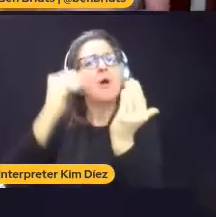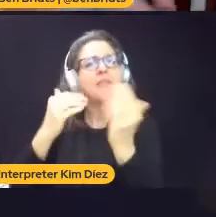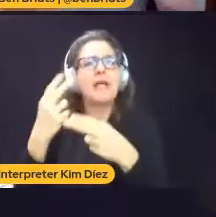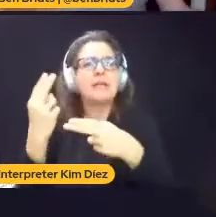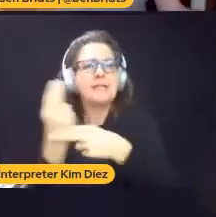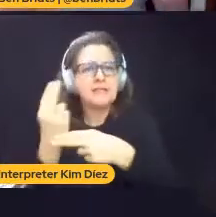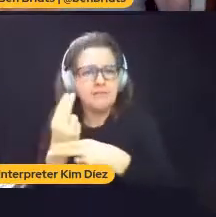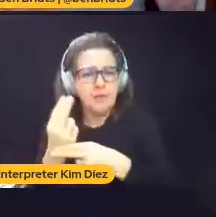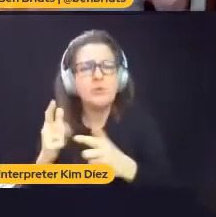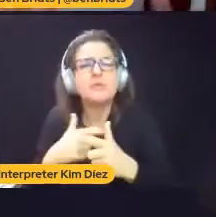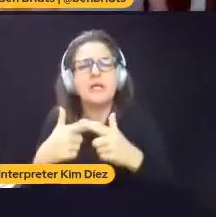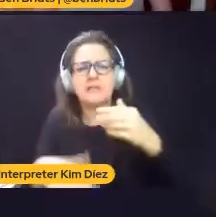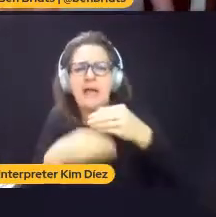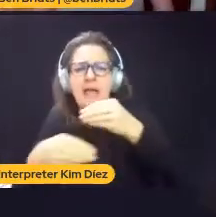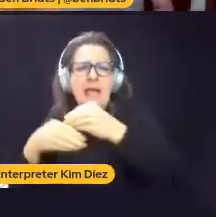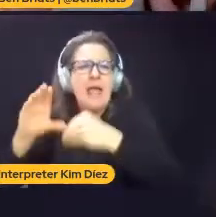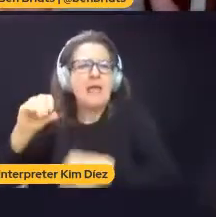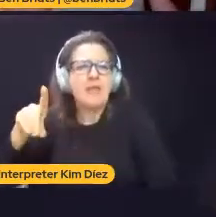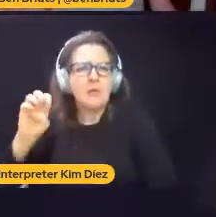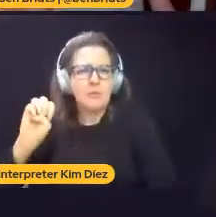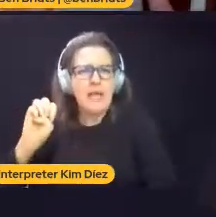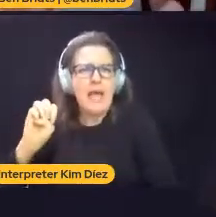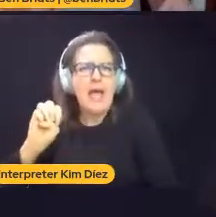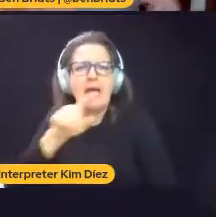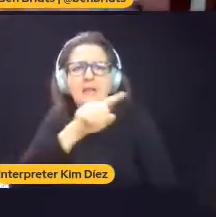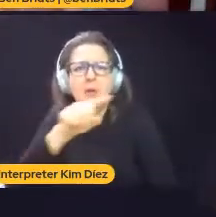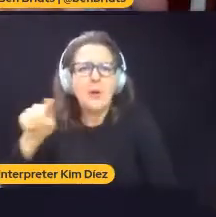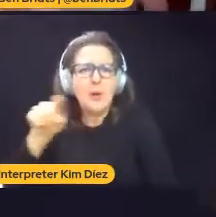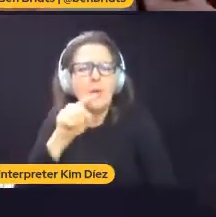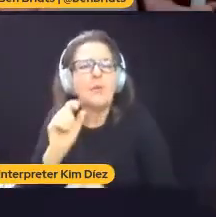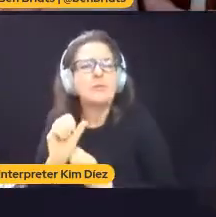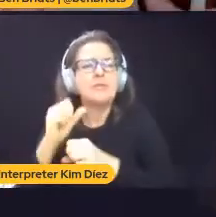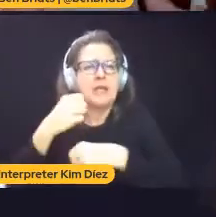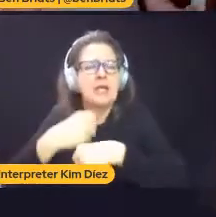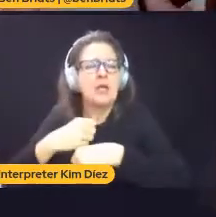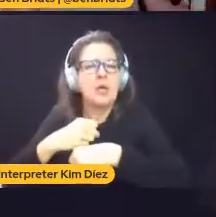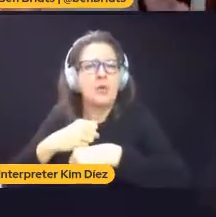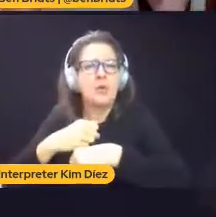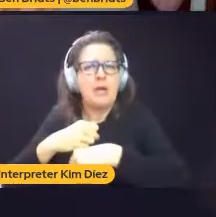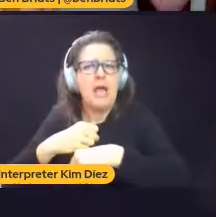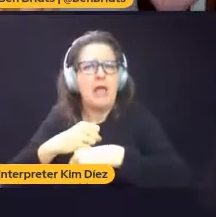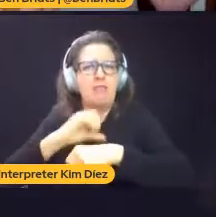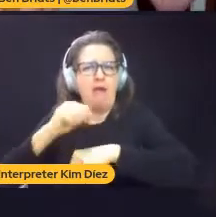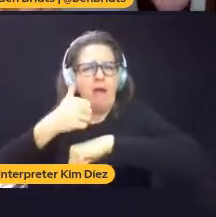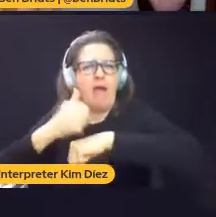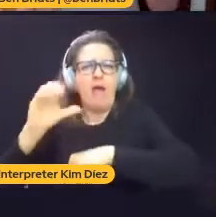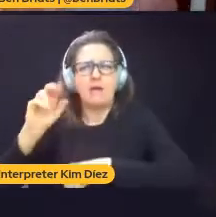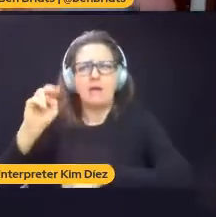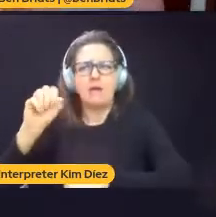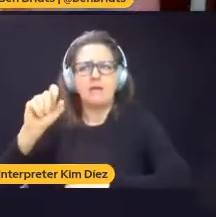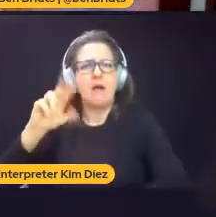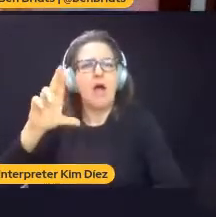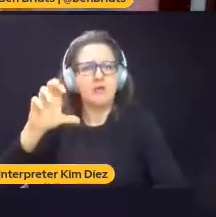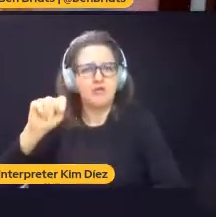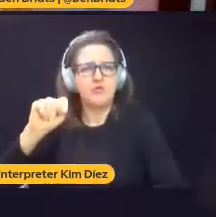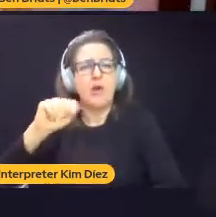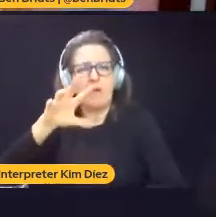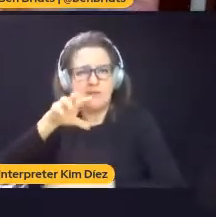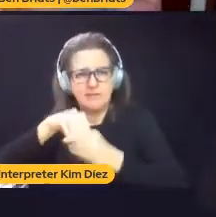code, in the CDK case, a construct that would take care of all the details. And the details would be